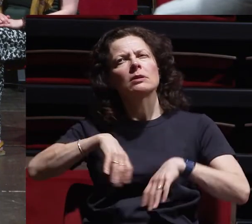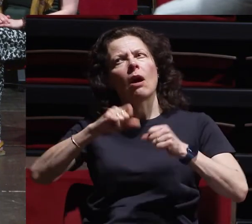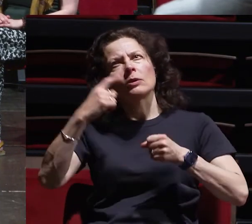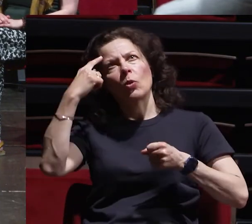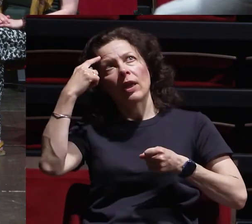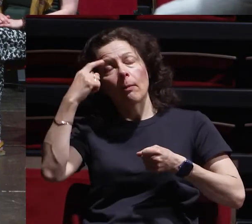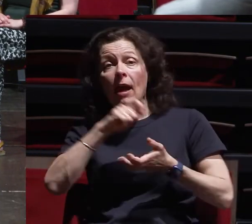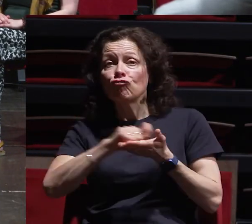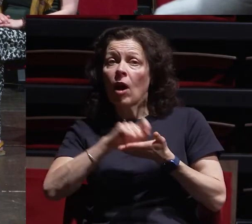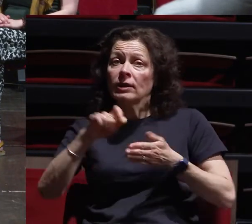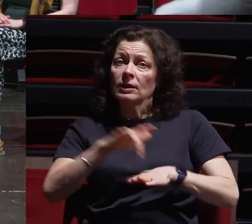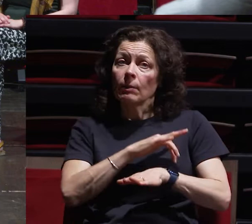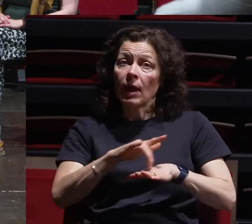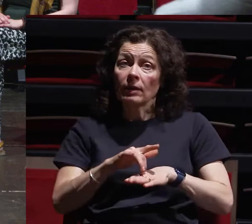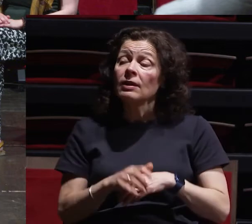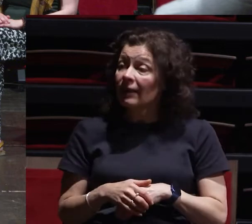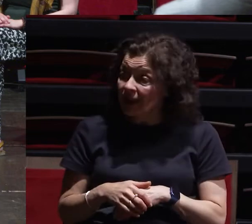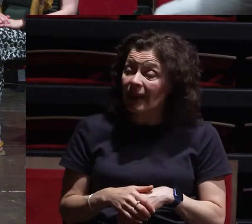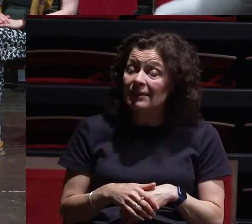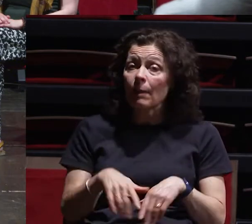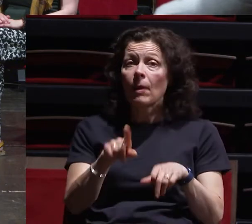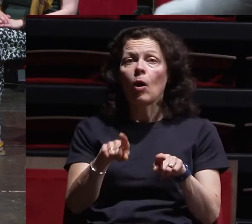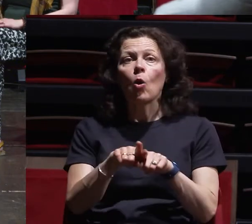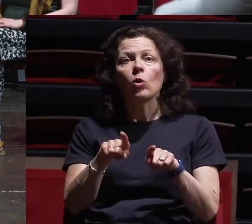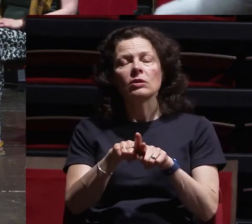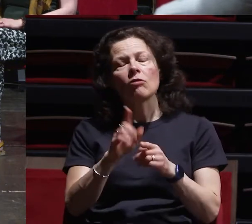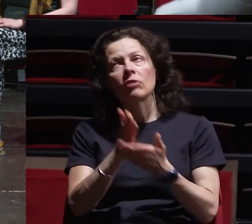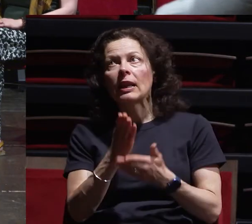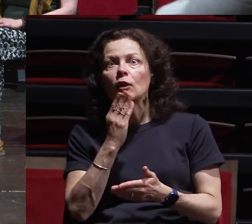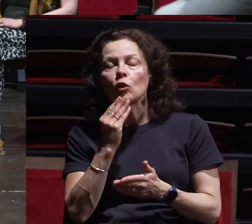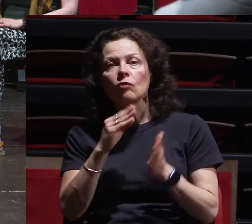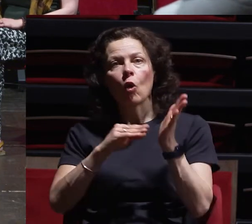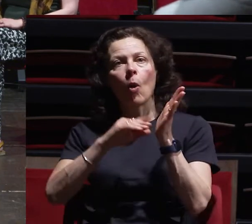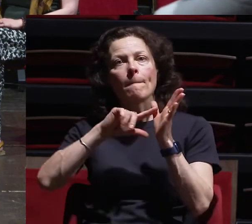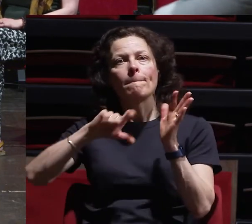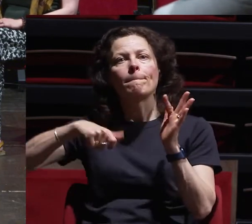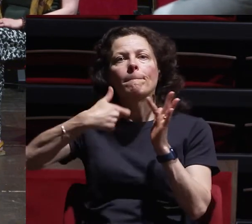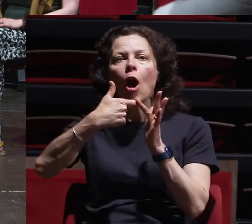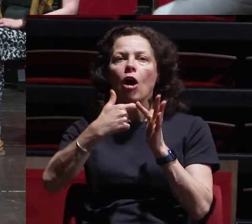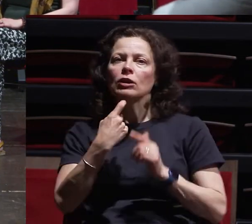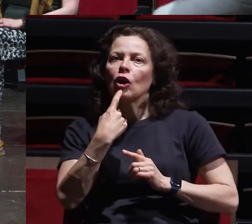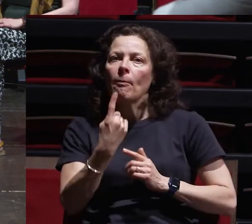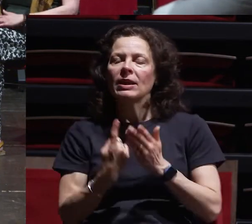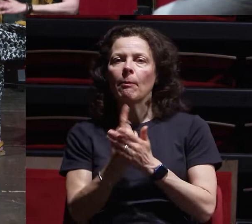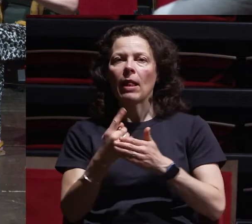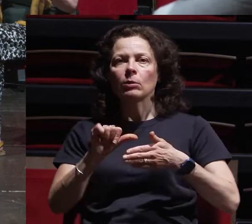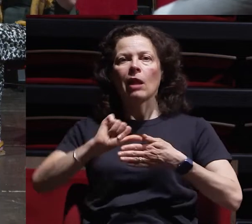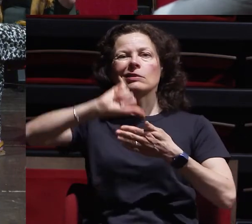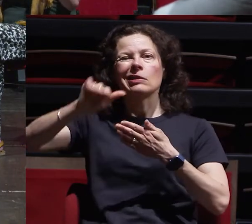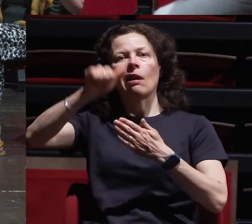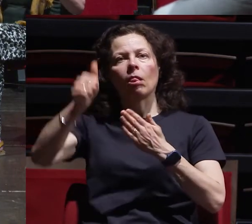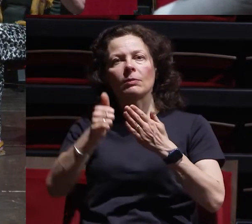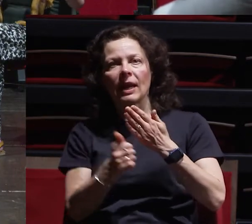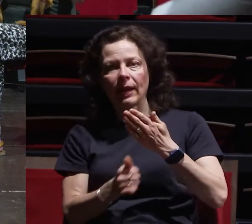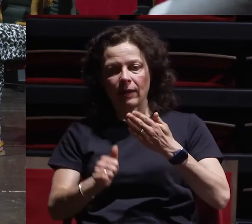you're beginning to think about writing the play. But what's also so useful about Mark's comment about